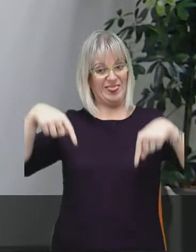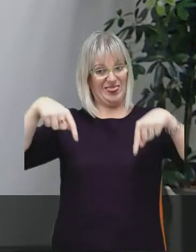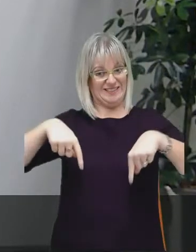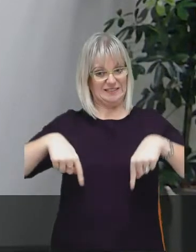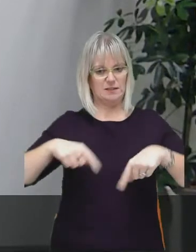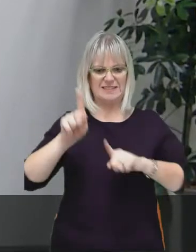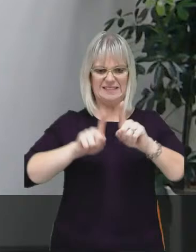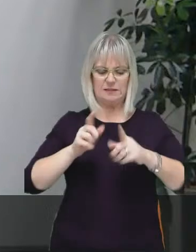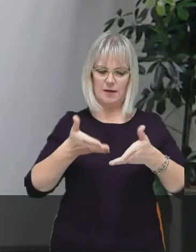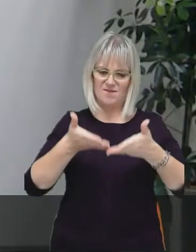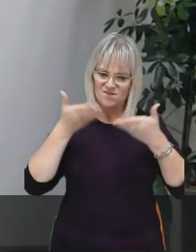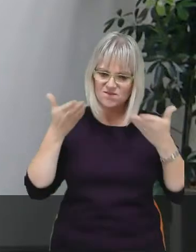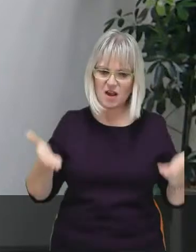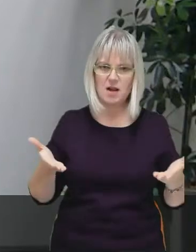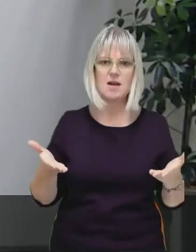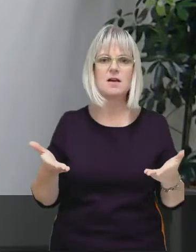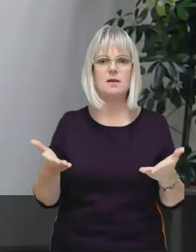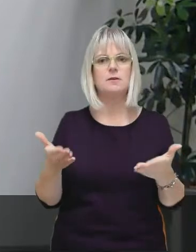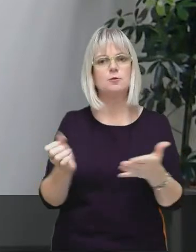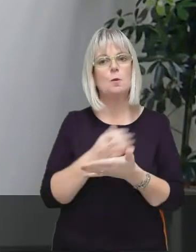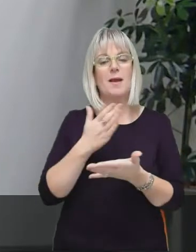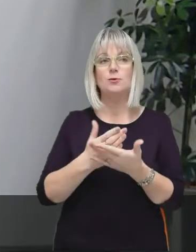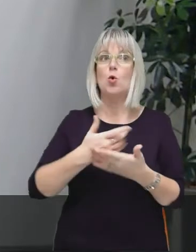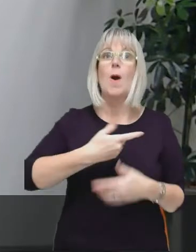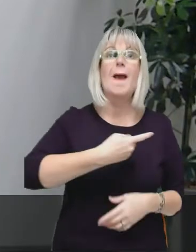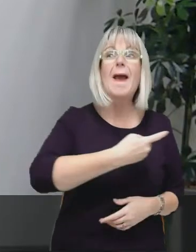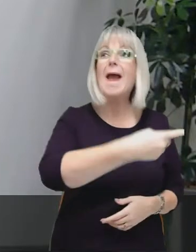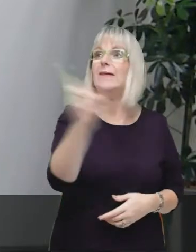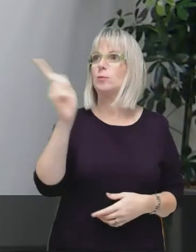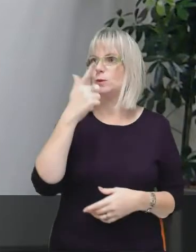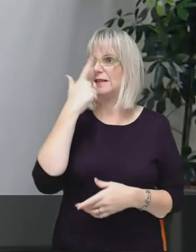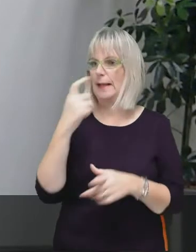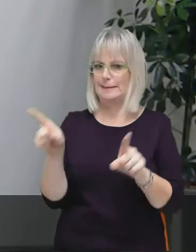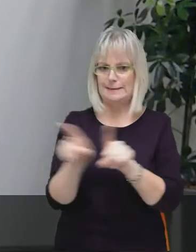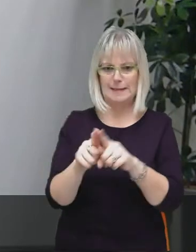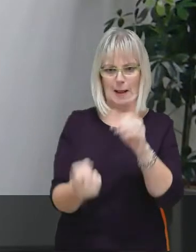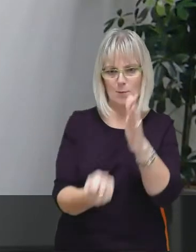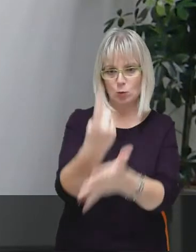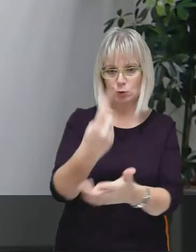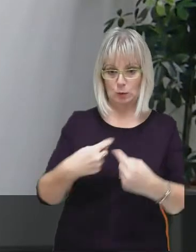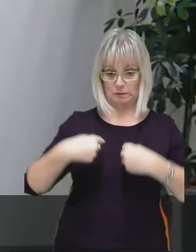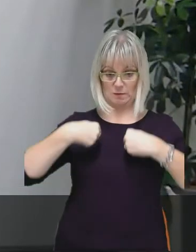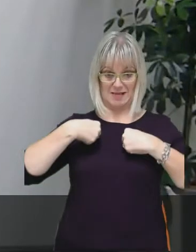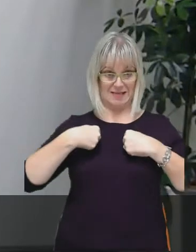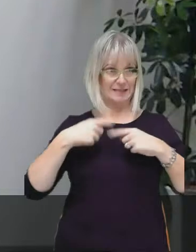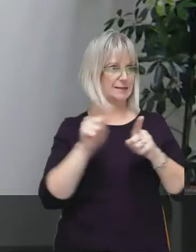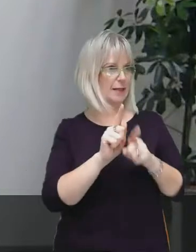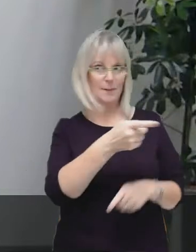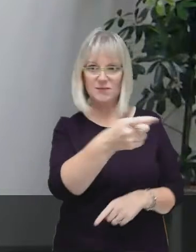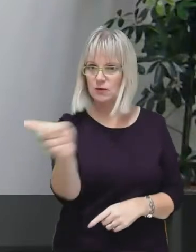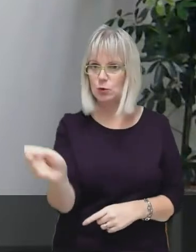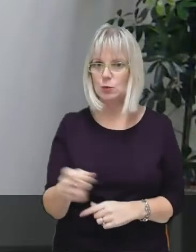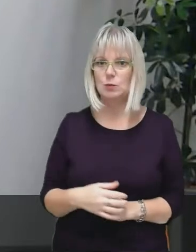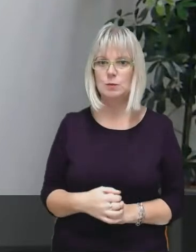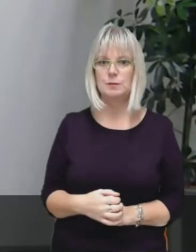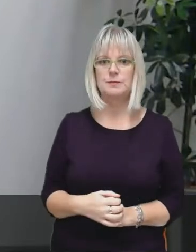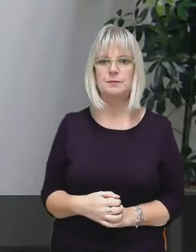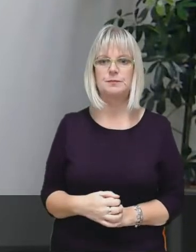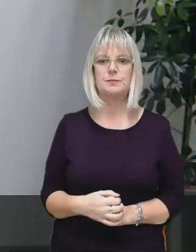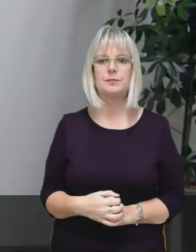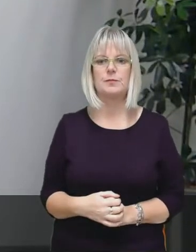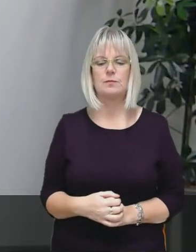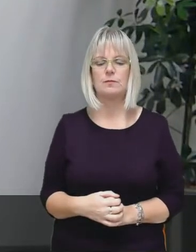get the opportunities that London gave to me and my family. These last 4 years have